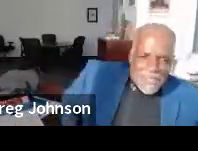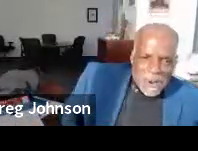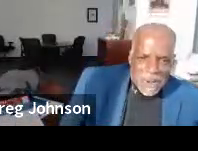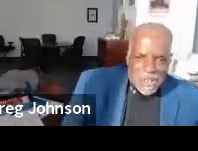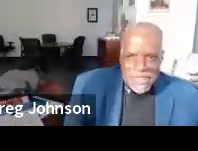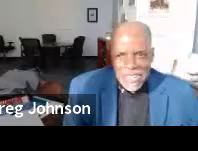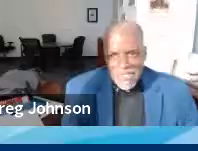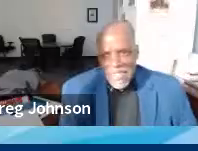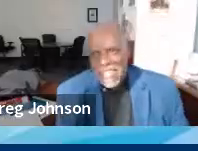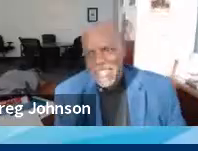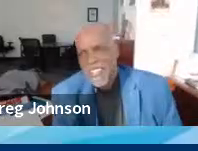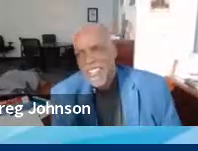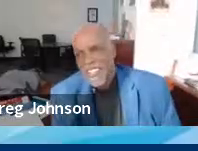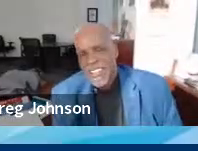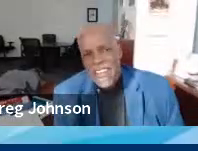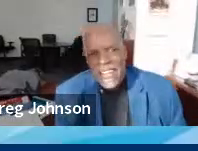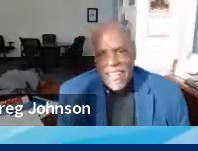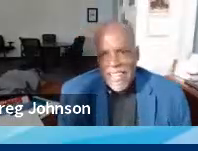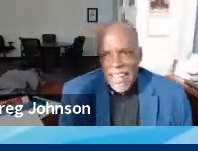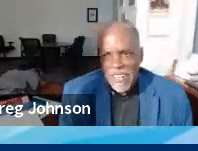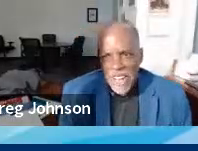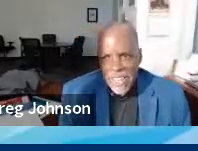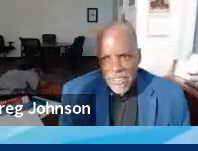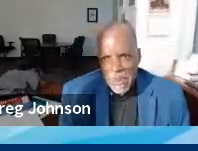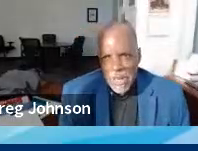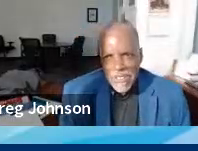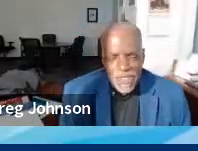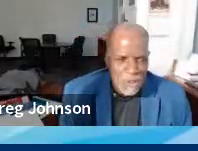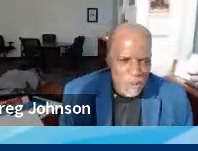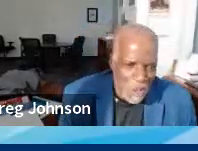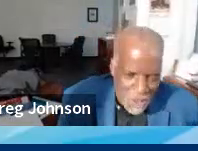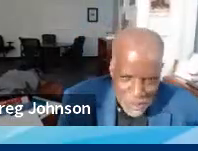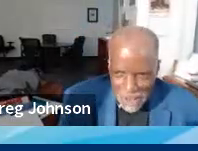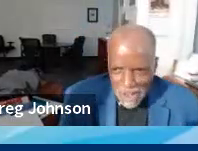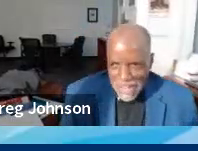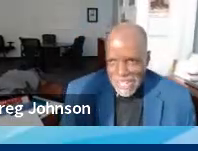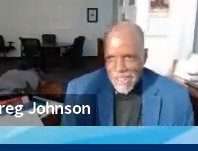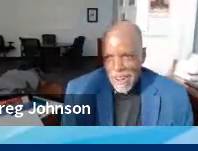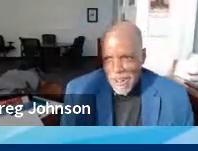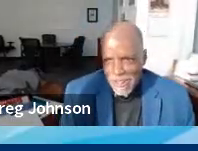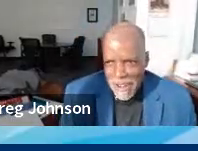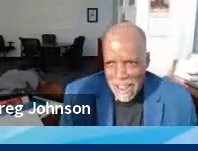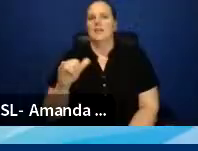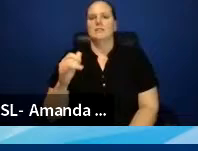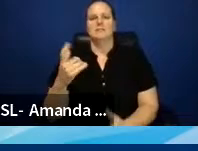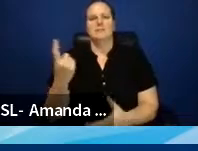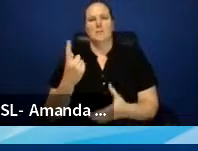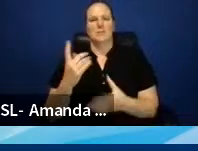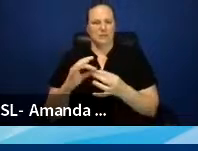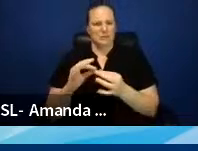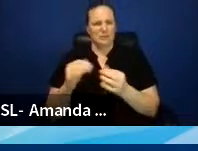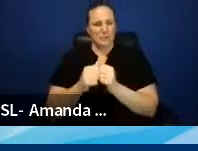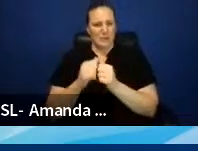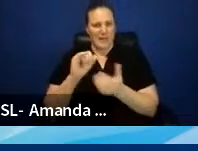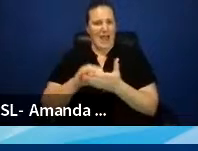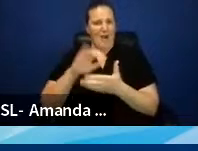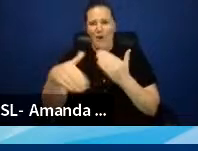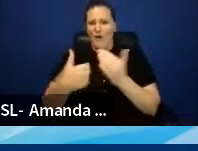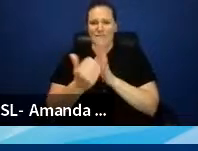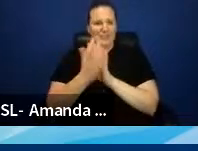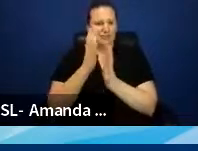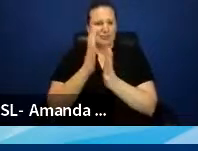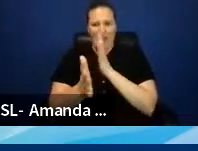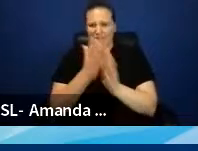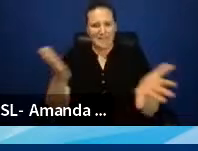Thank you very much, Lisa. Hey, Jay, someone needs to do something about all that doggone traffic out there.